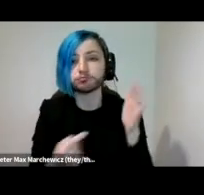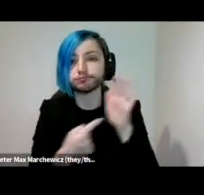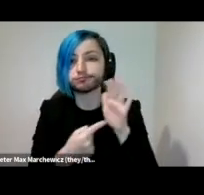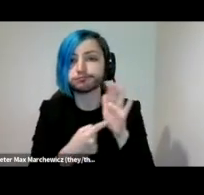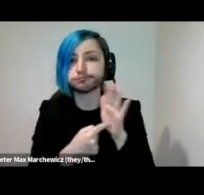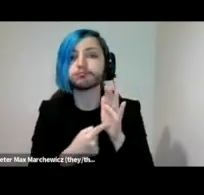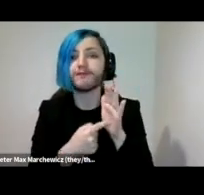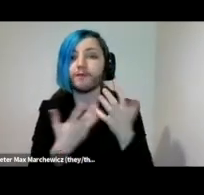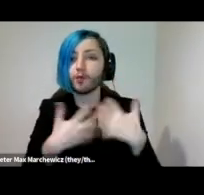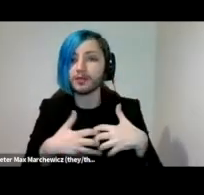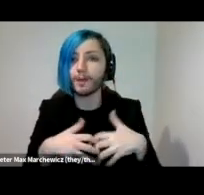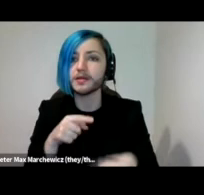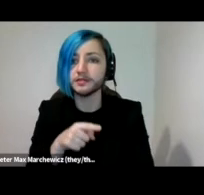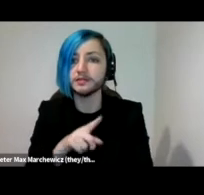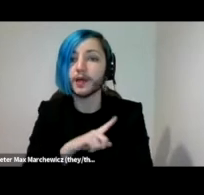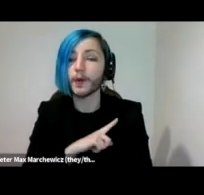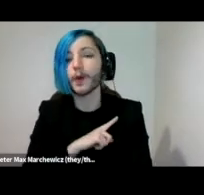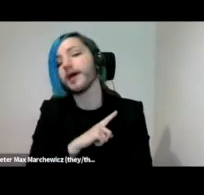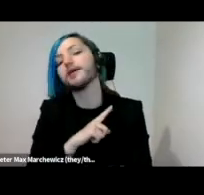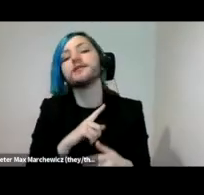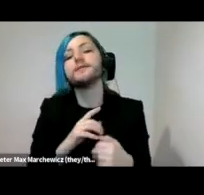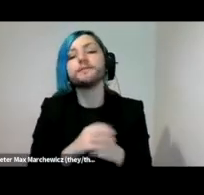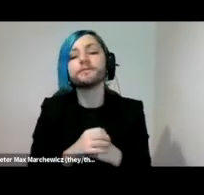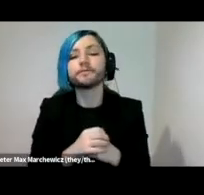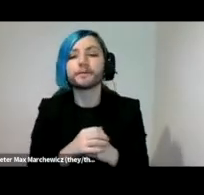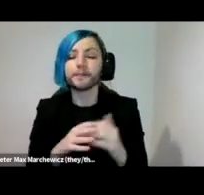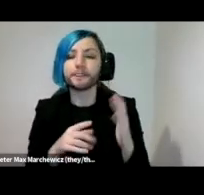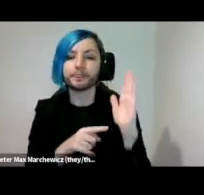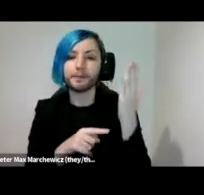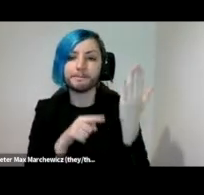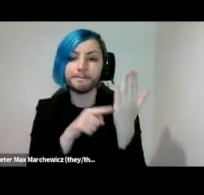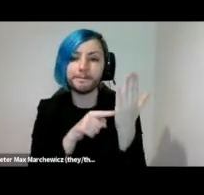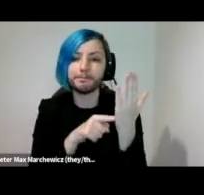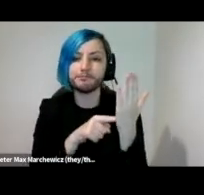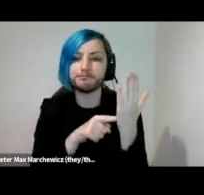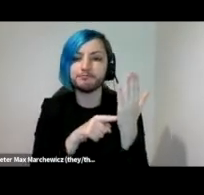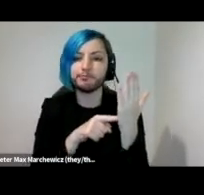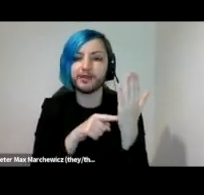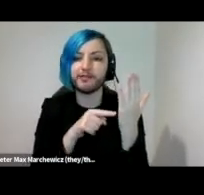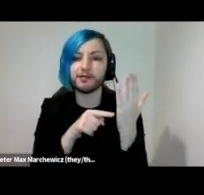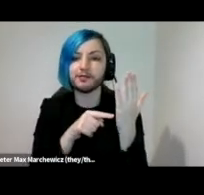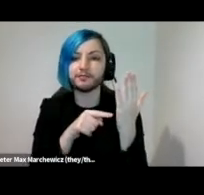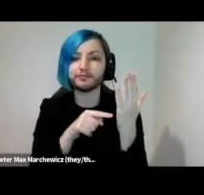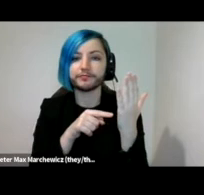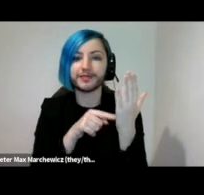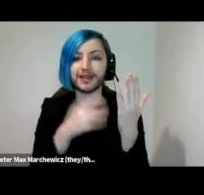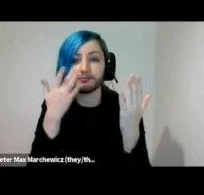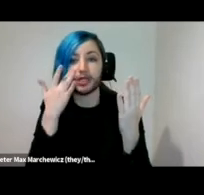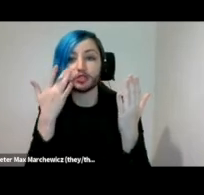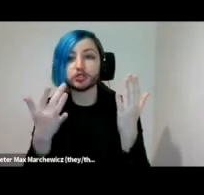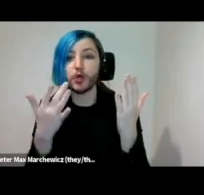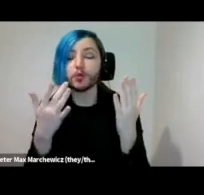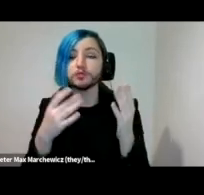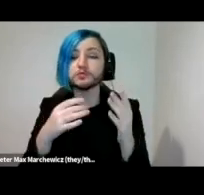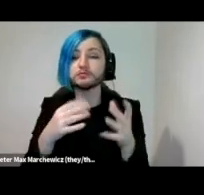instrument because they are both the marker that the gravitational wave moves, whose position we're